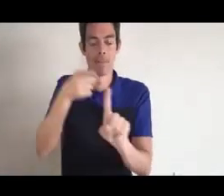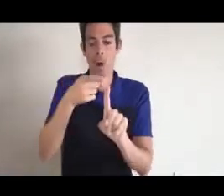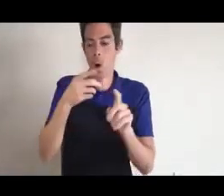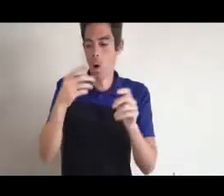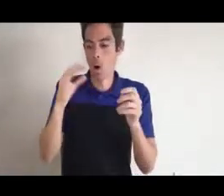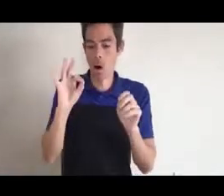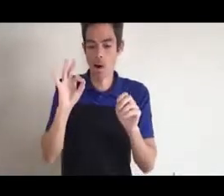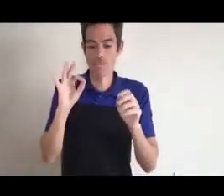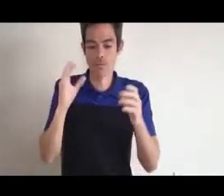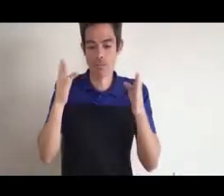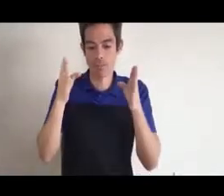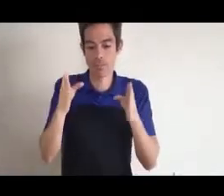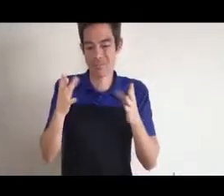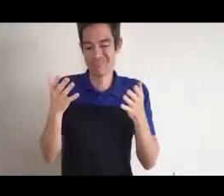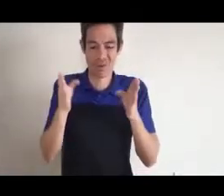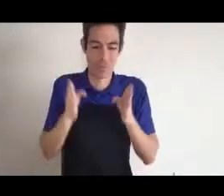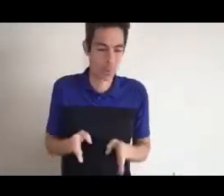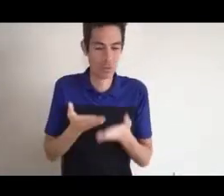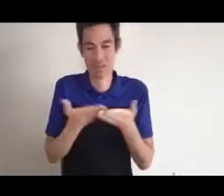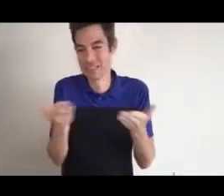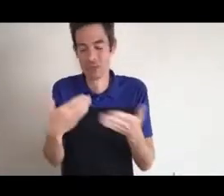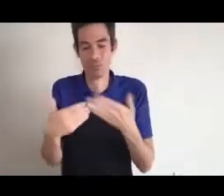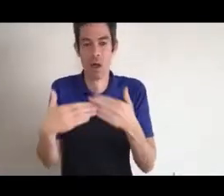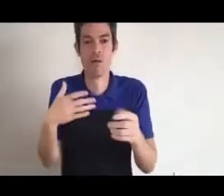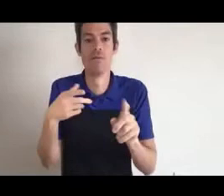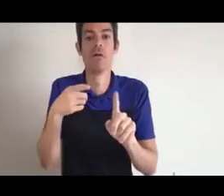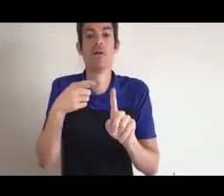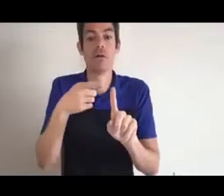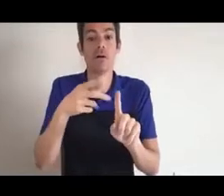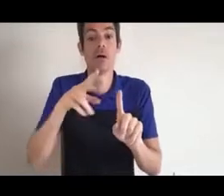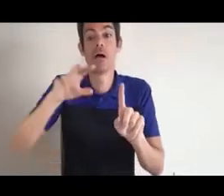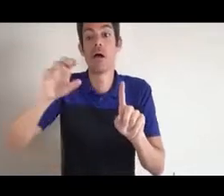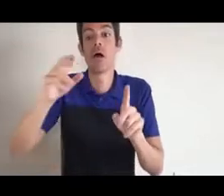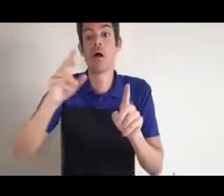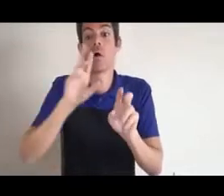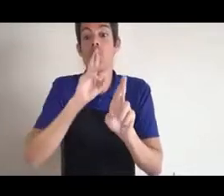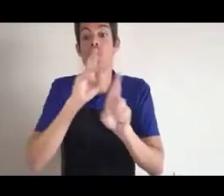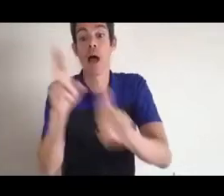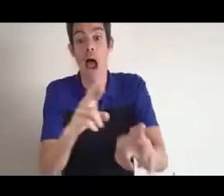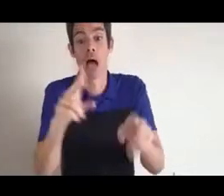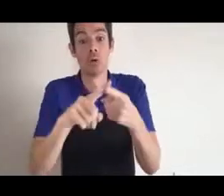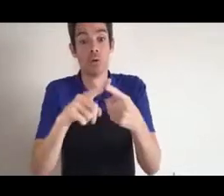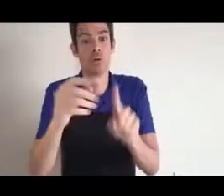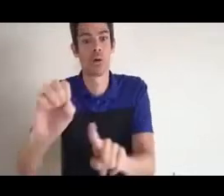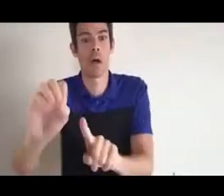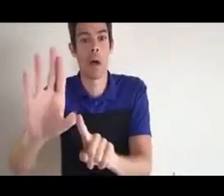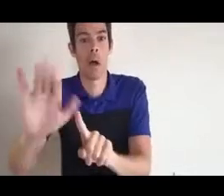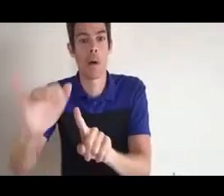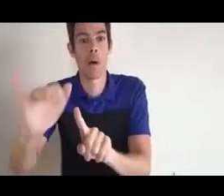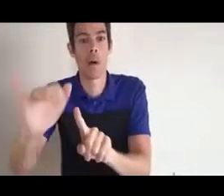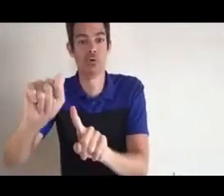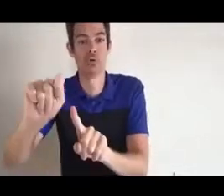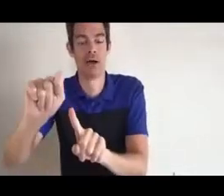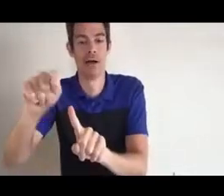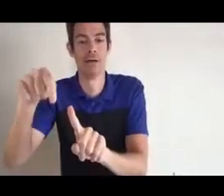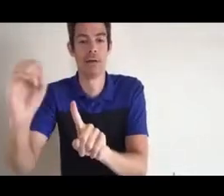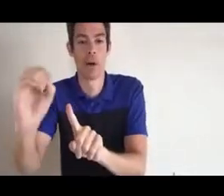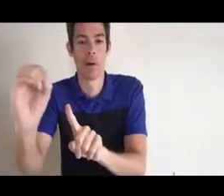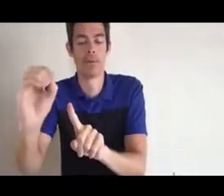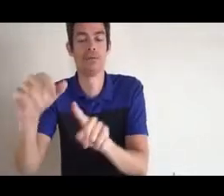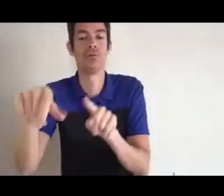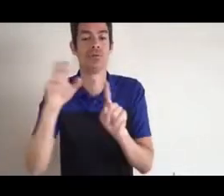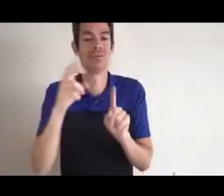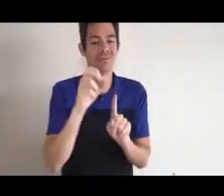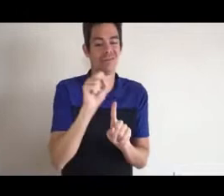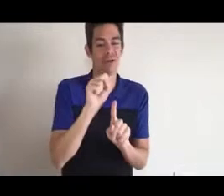so it's your main point of, it's either person or thing, and it's reacting